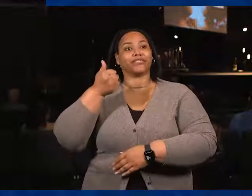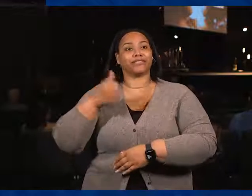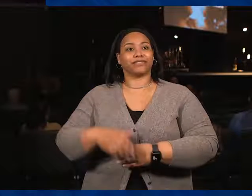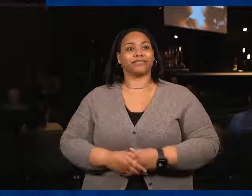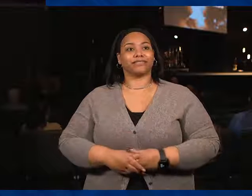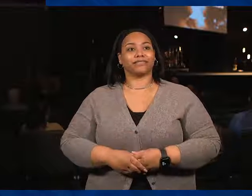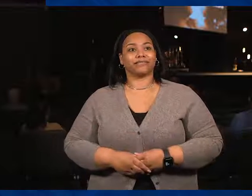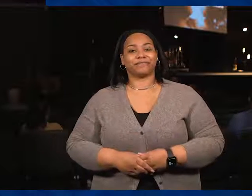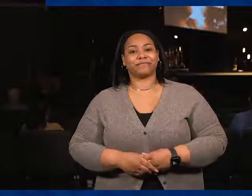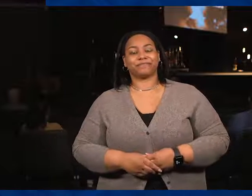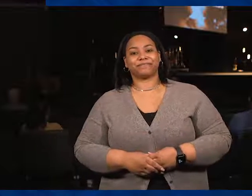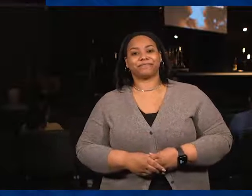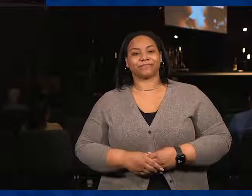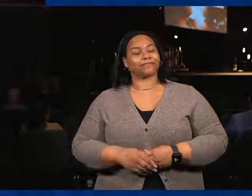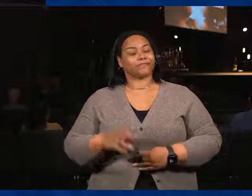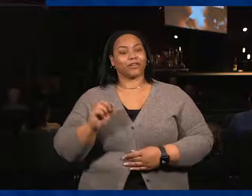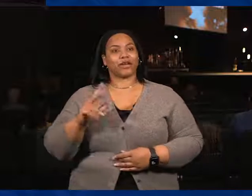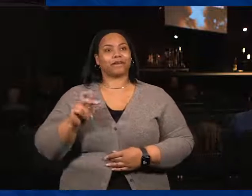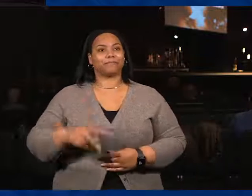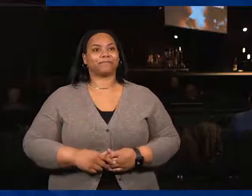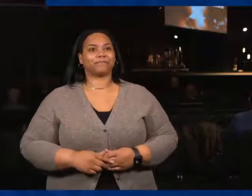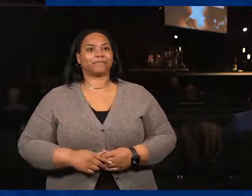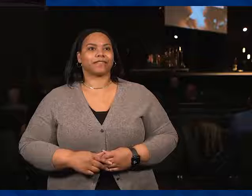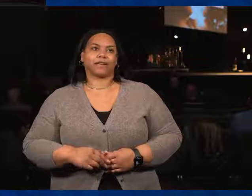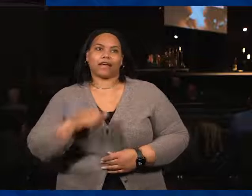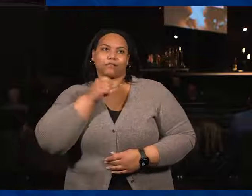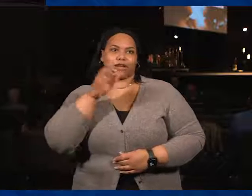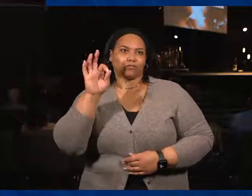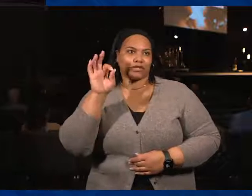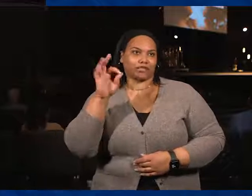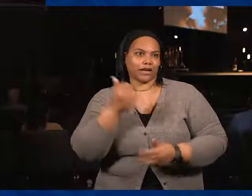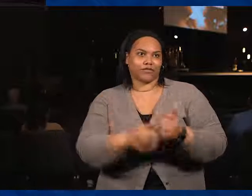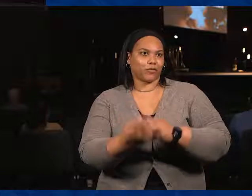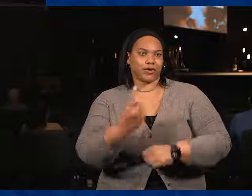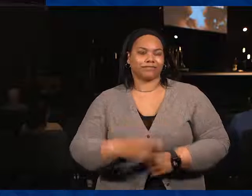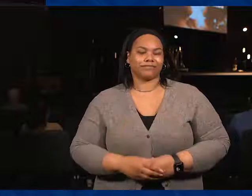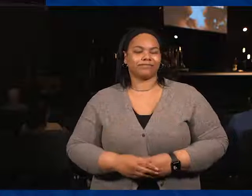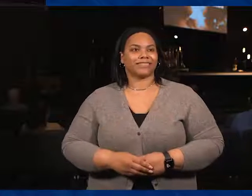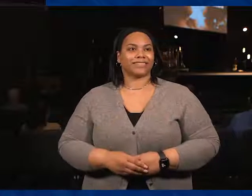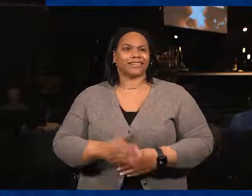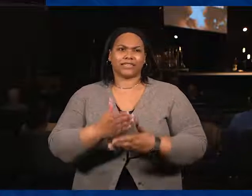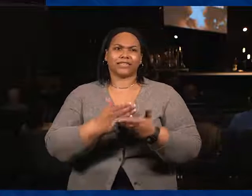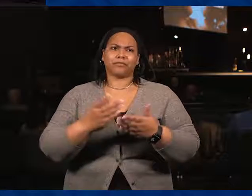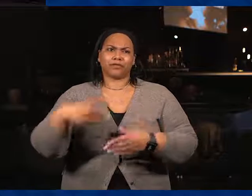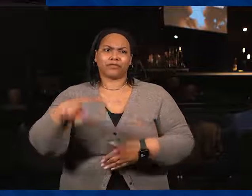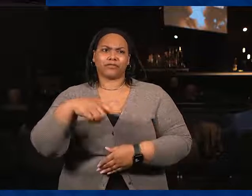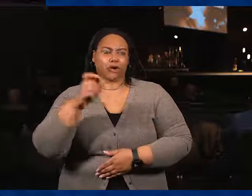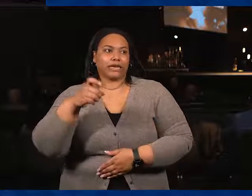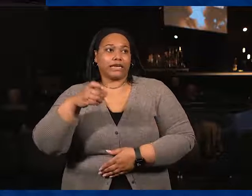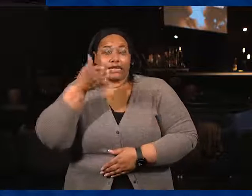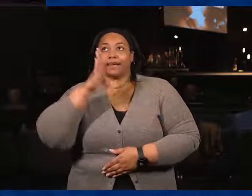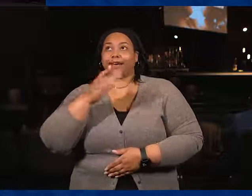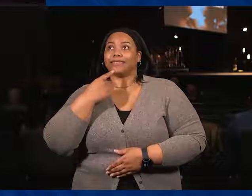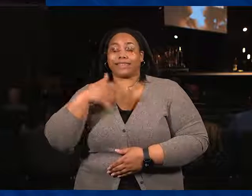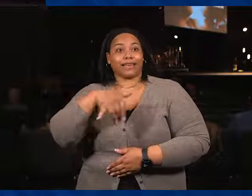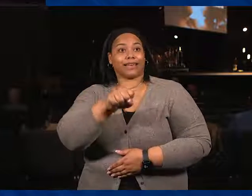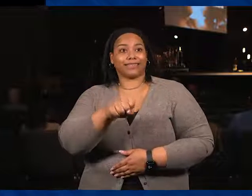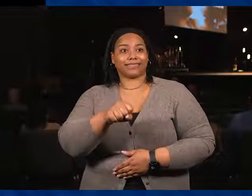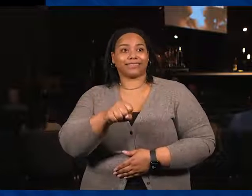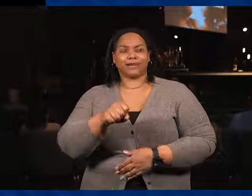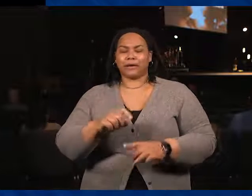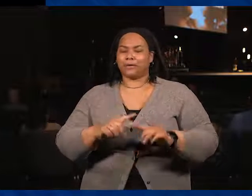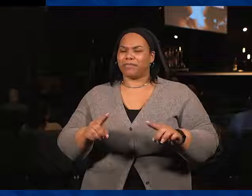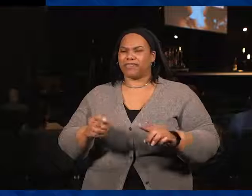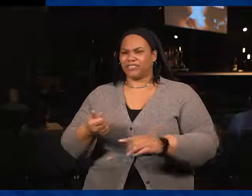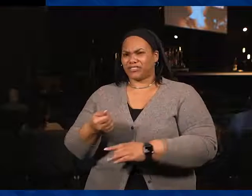Okay. I already know I'm not preaching to everybody, because some of you all just need God to say yes. But there's a couple